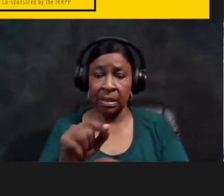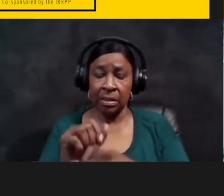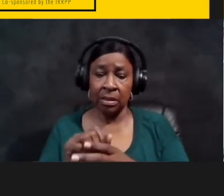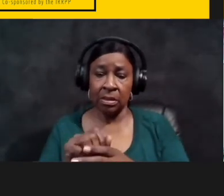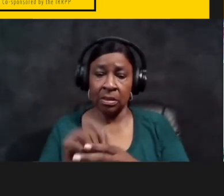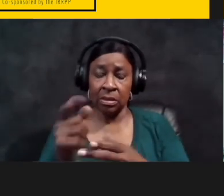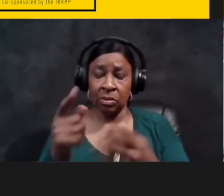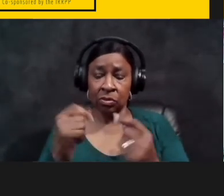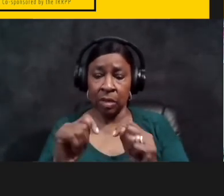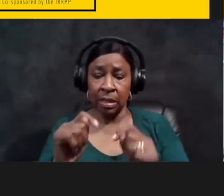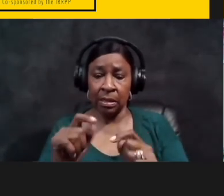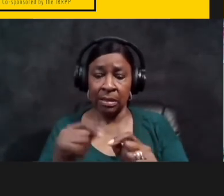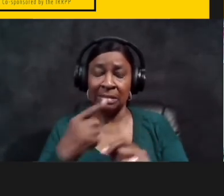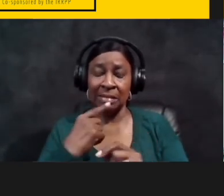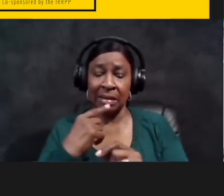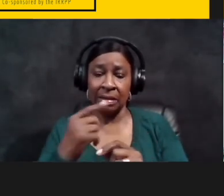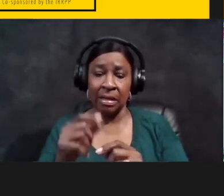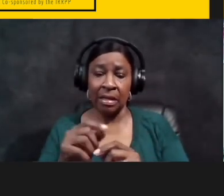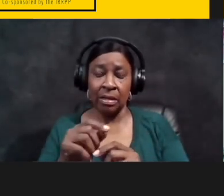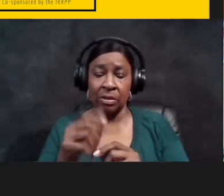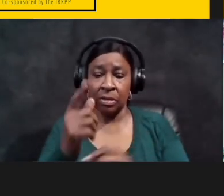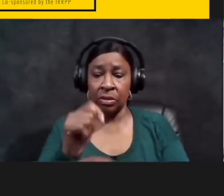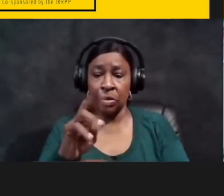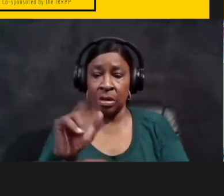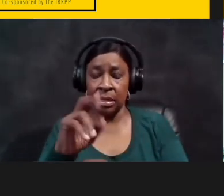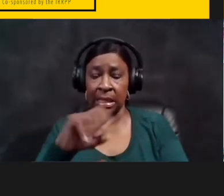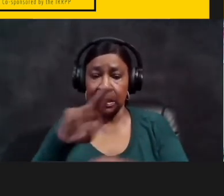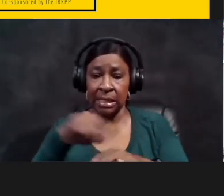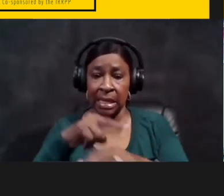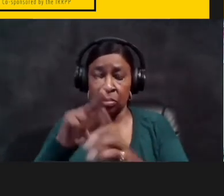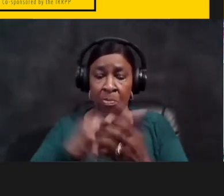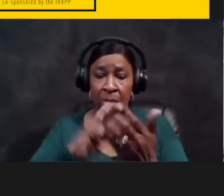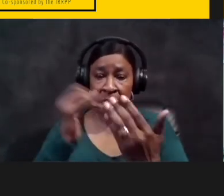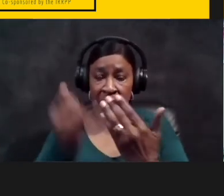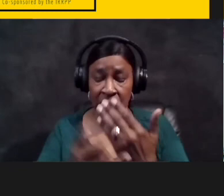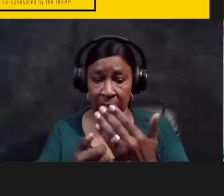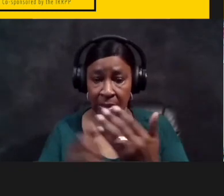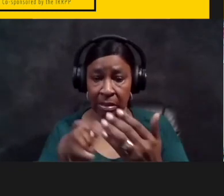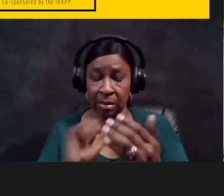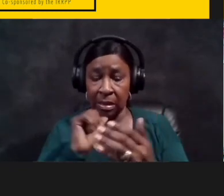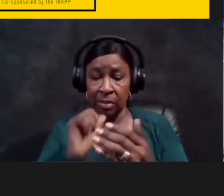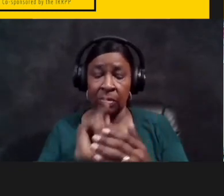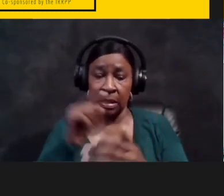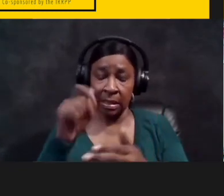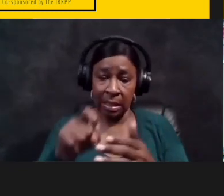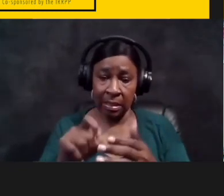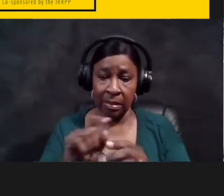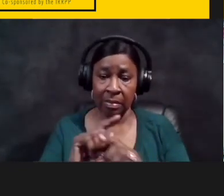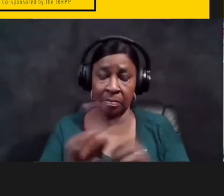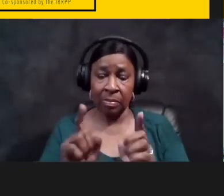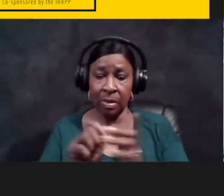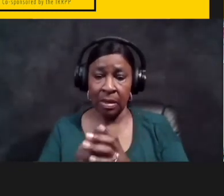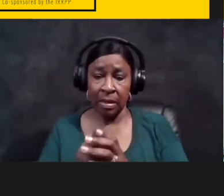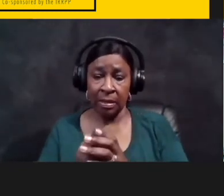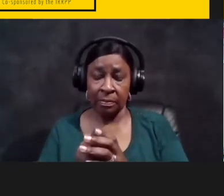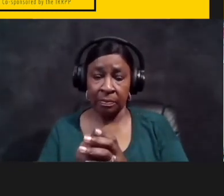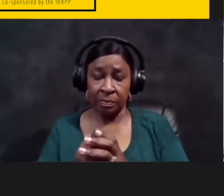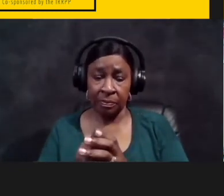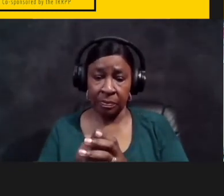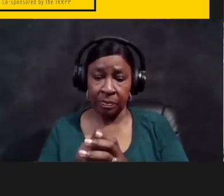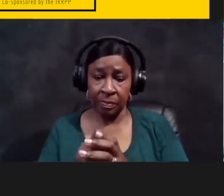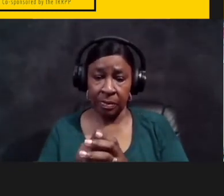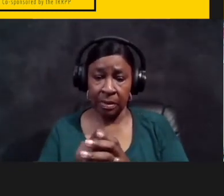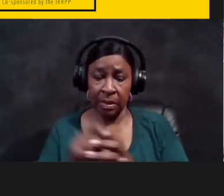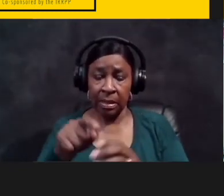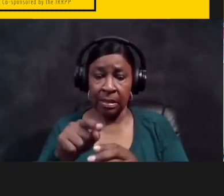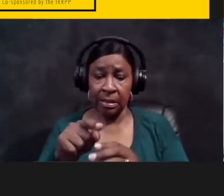transnational project that materially blurs, but ideologically re-inscribes the space of the nation. So